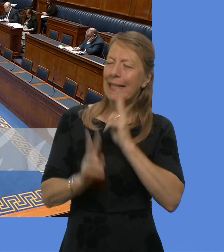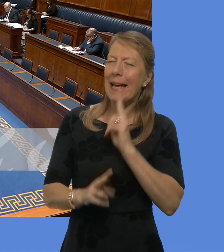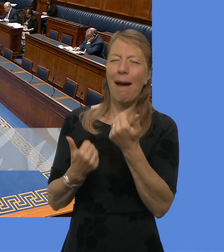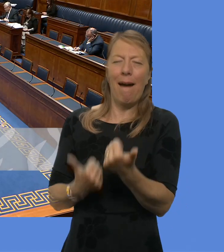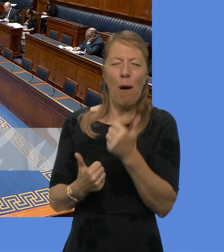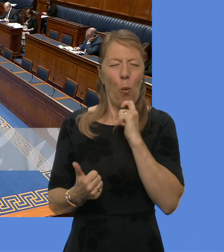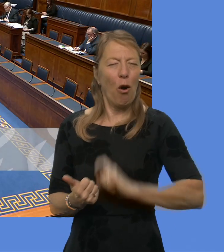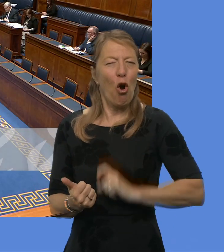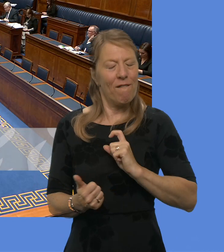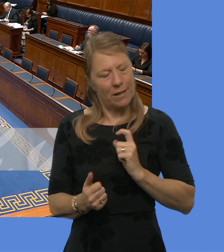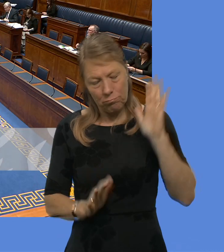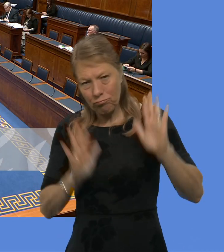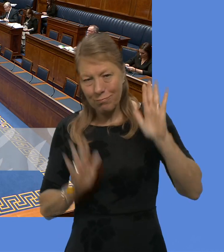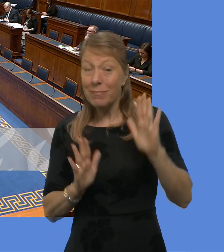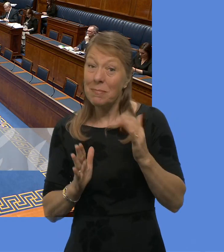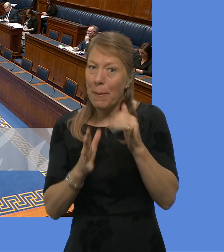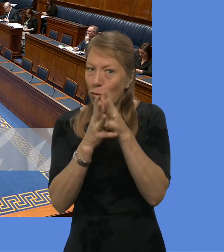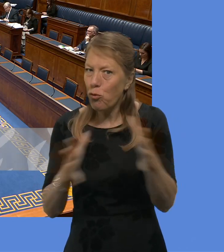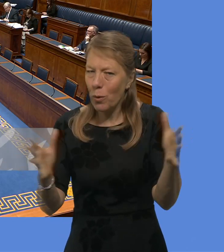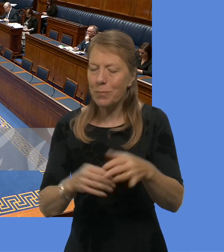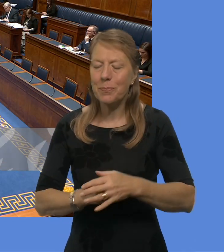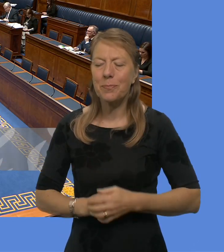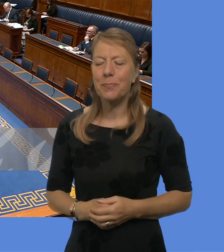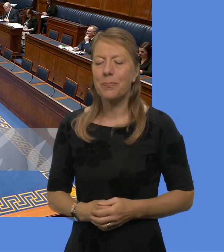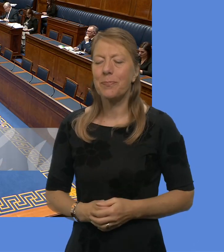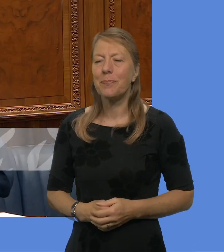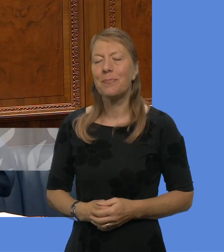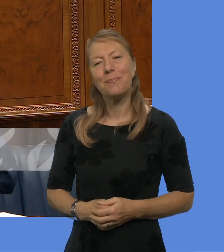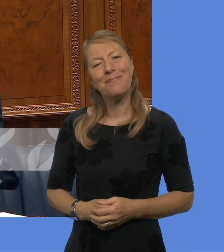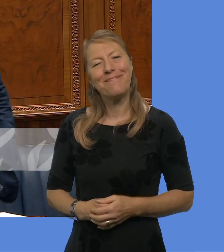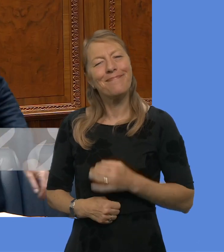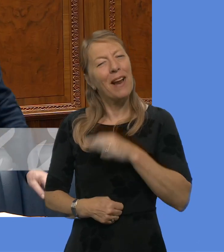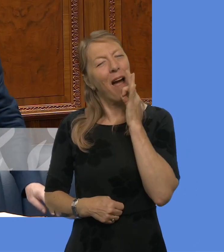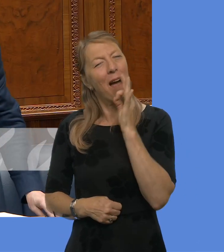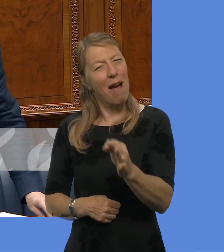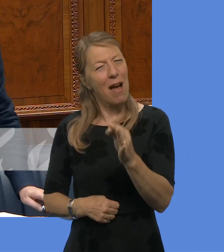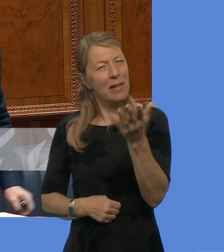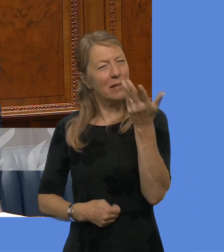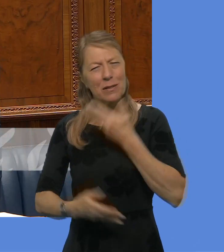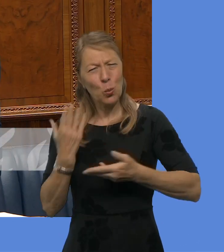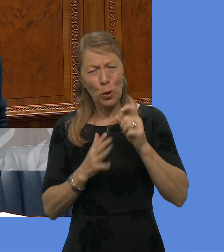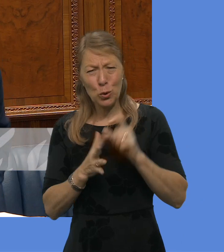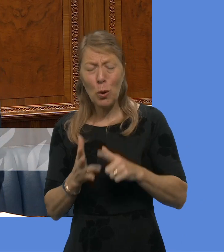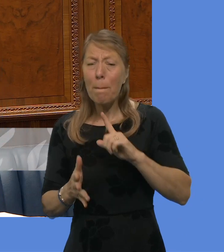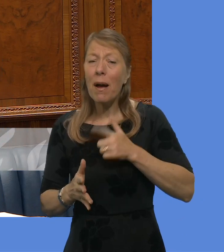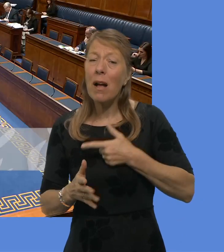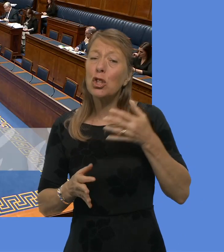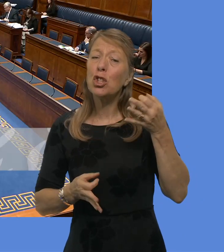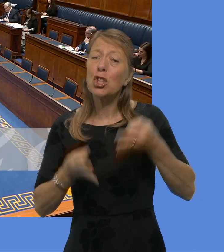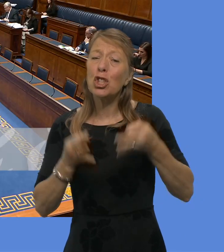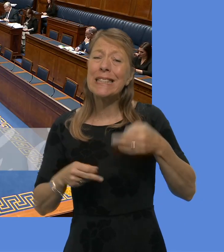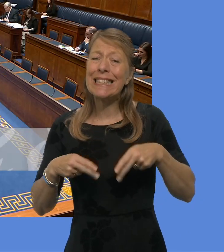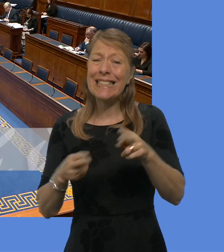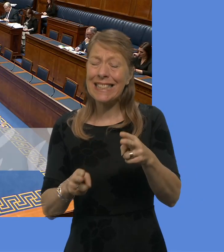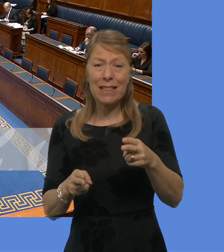Can I ask the Minister what plan she has to addressing the ongoing backlog of cases within the justice system? Minister.